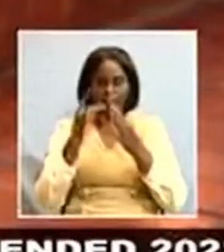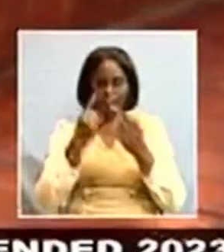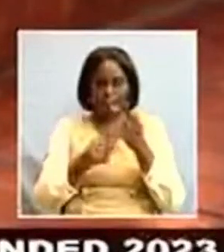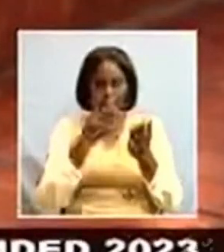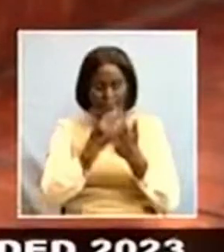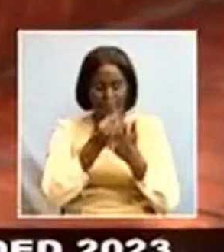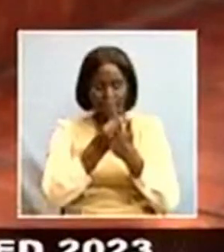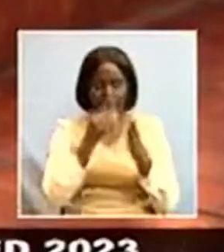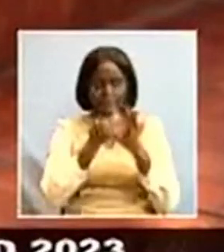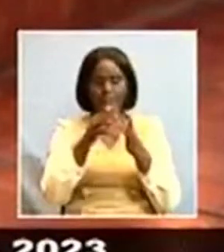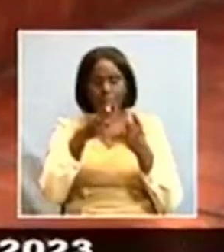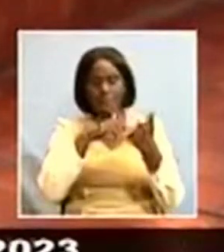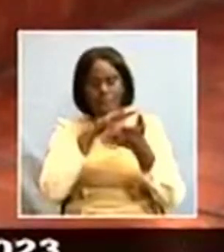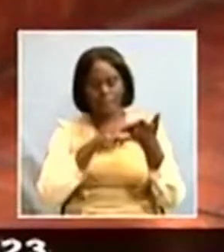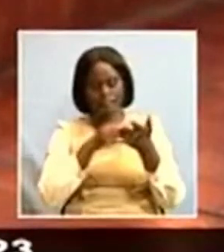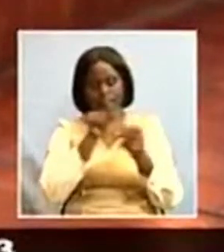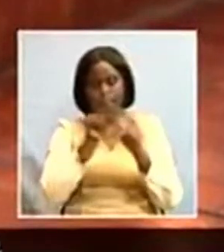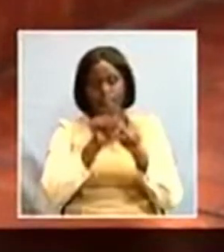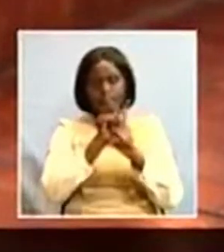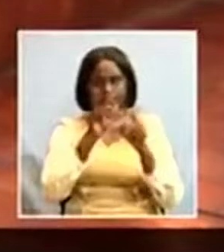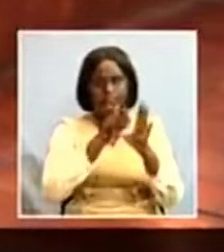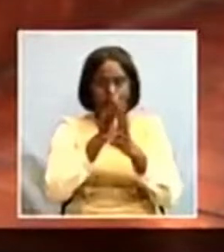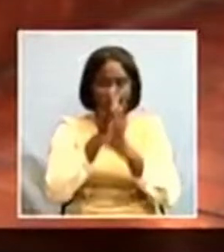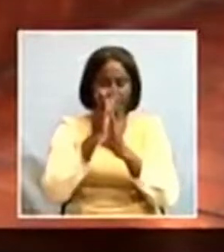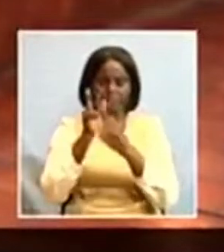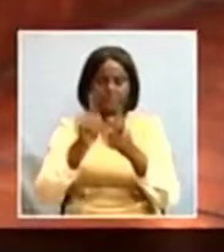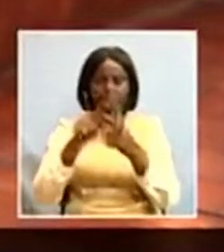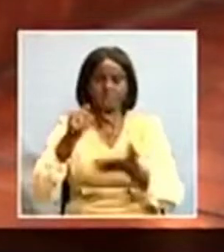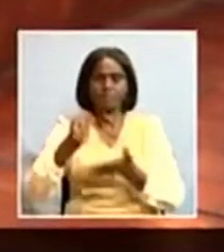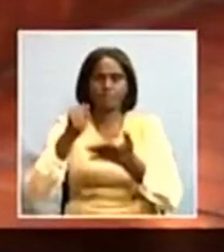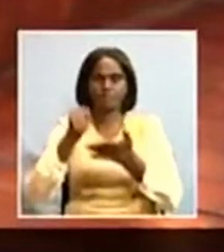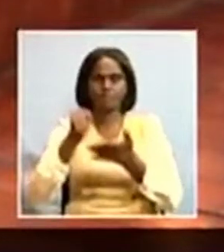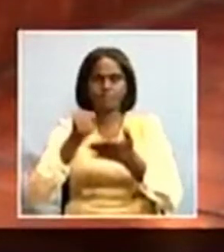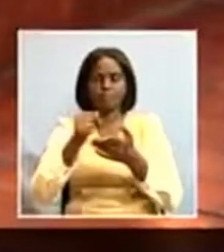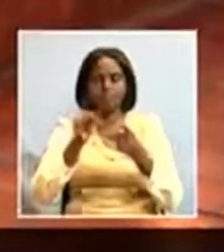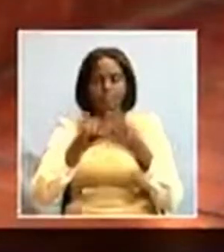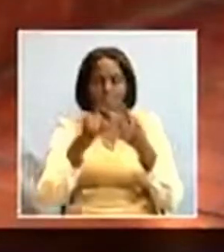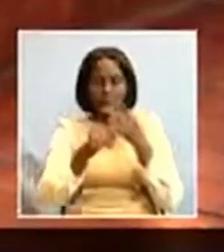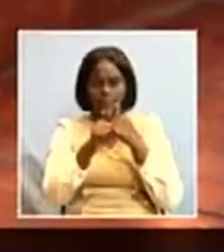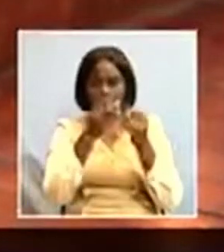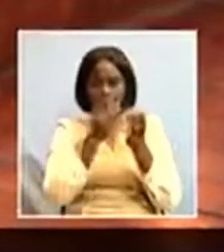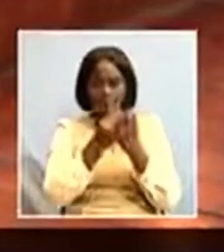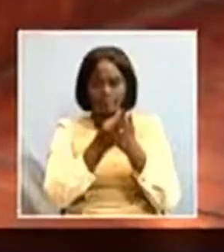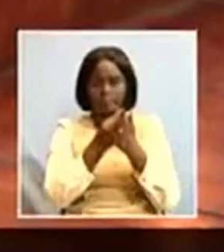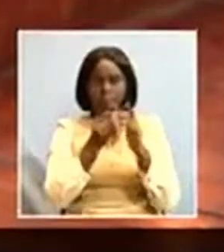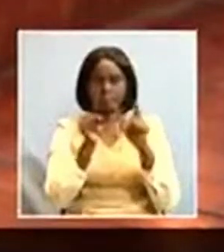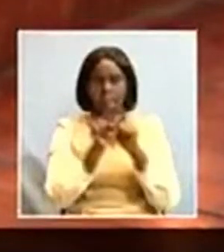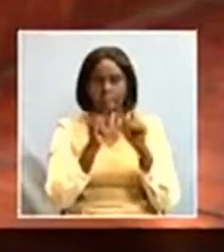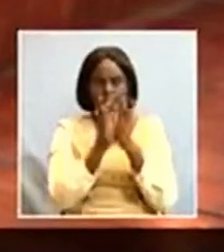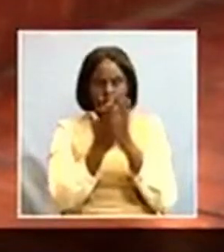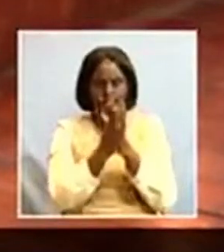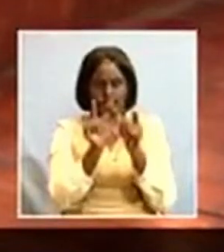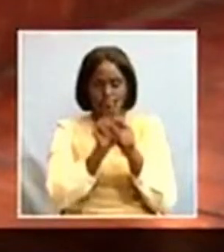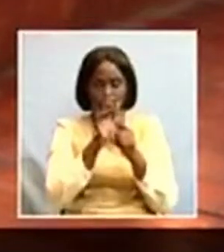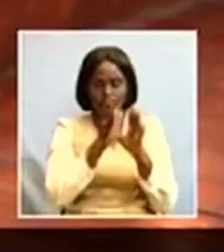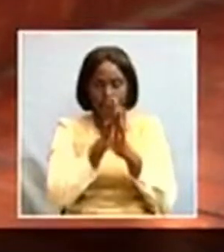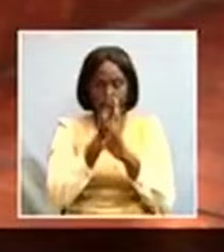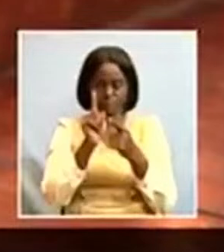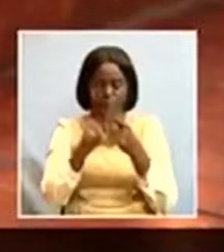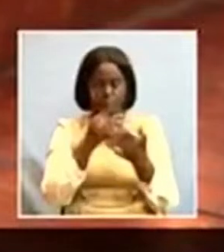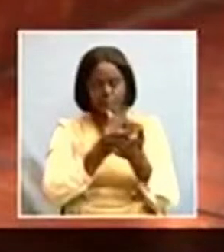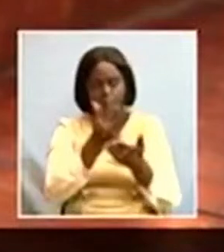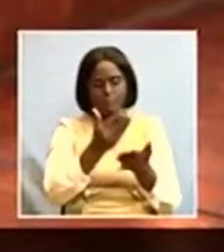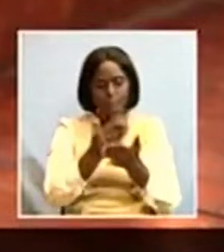amounts in the main table relate to the budget provision. However, the amount on the ledger relate to the actual